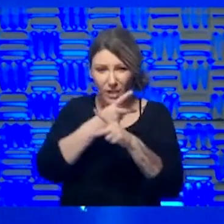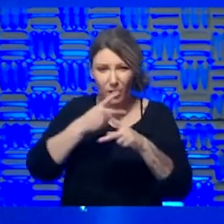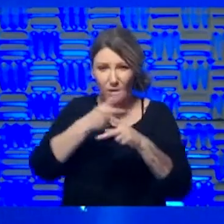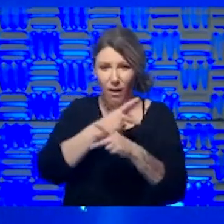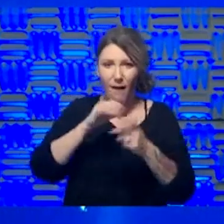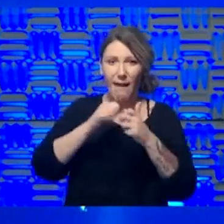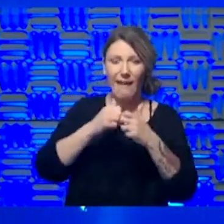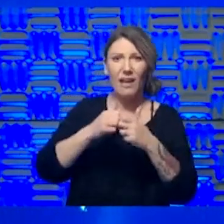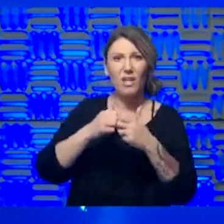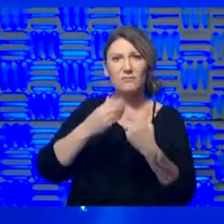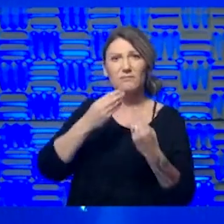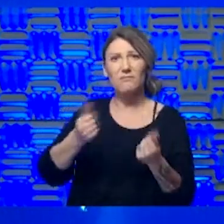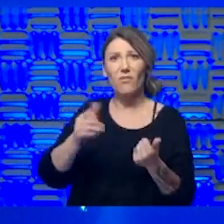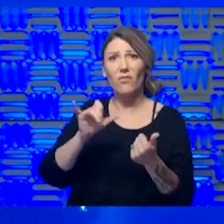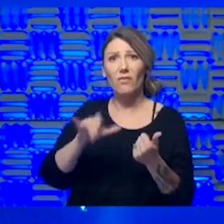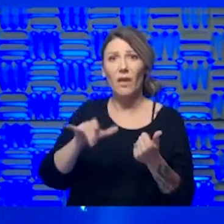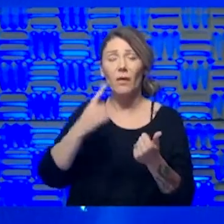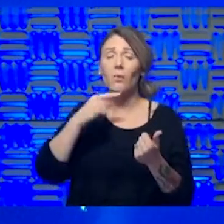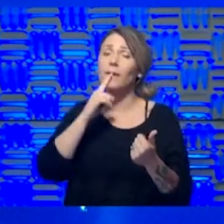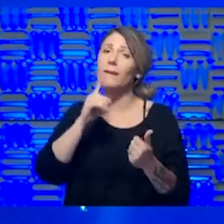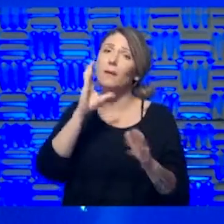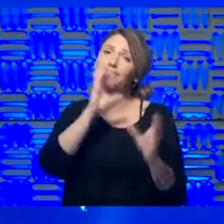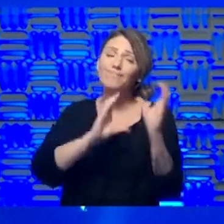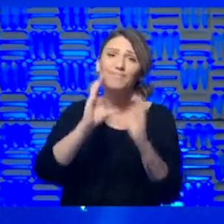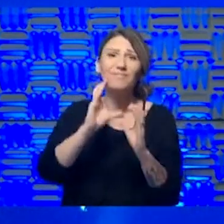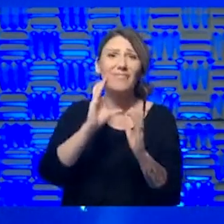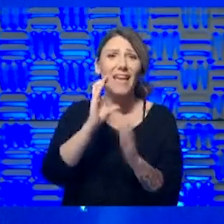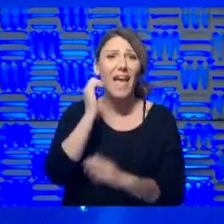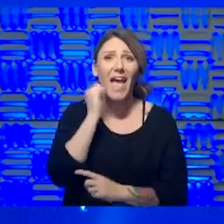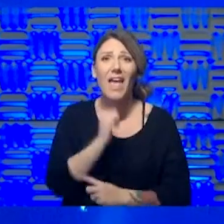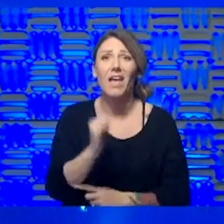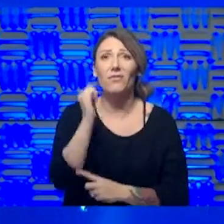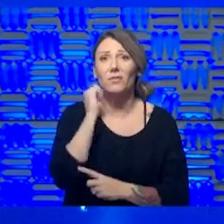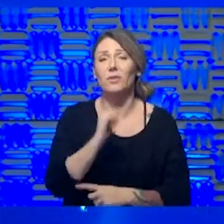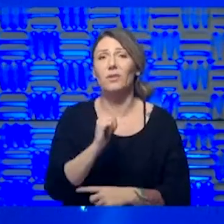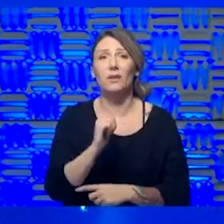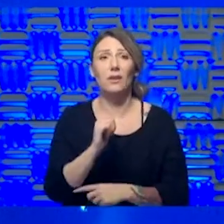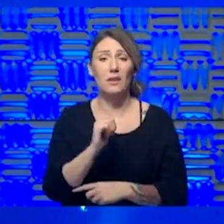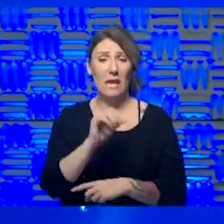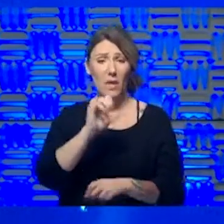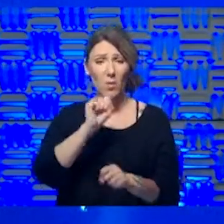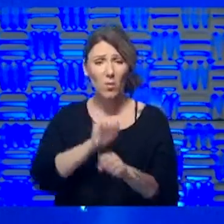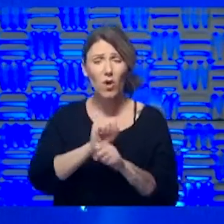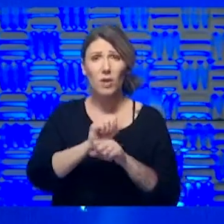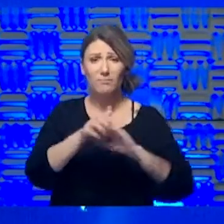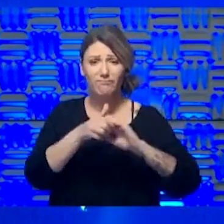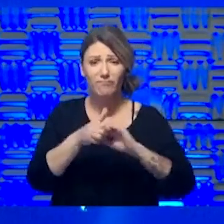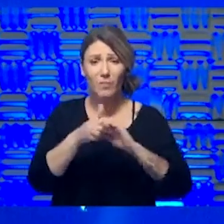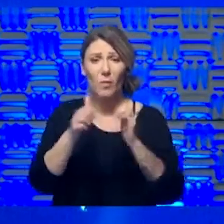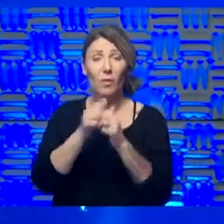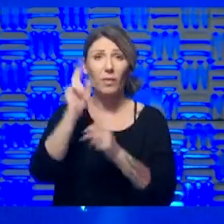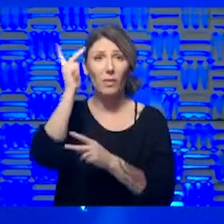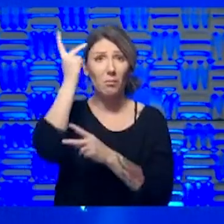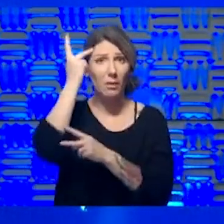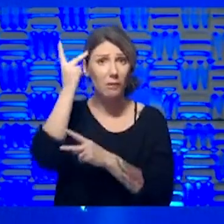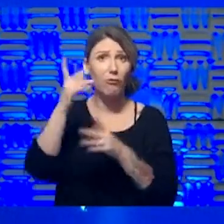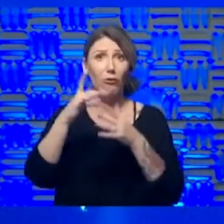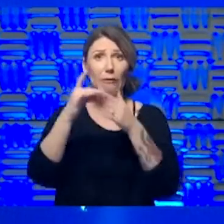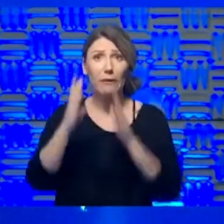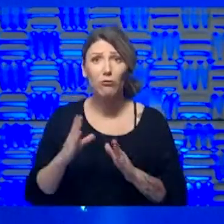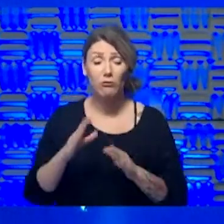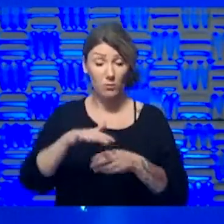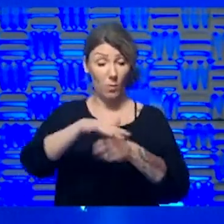that we are looking every day and working with our political leaders locally and in the state and in the